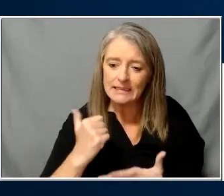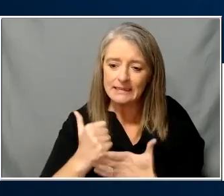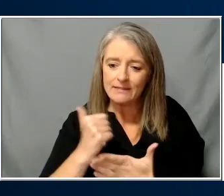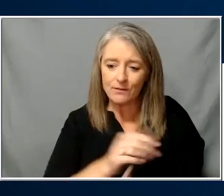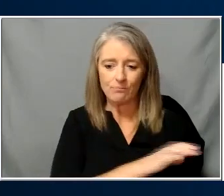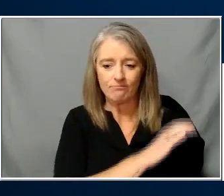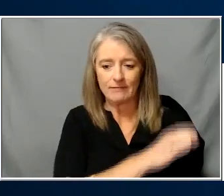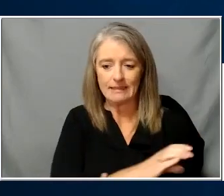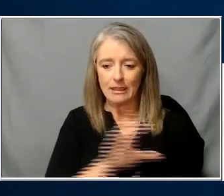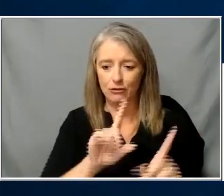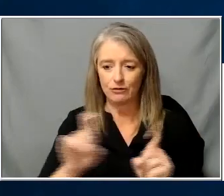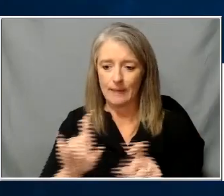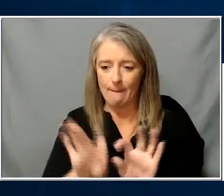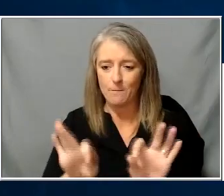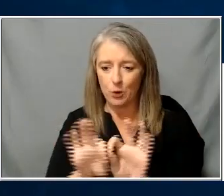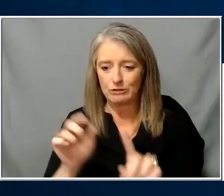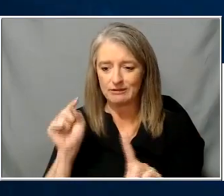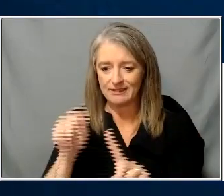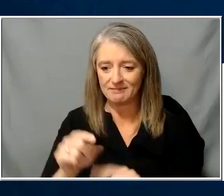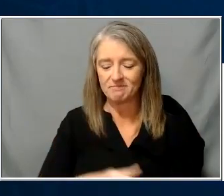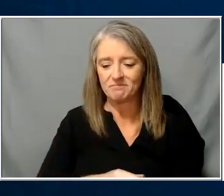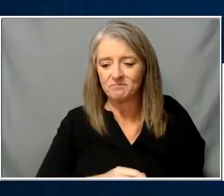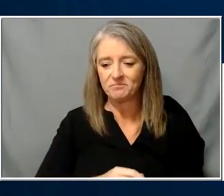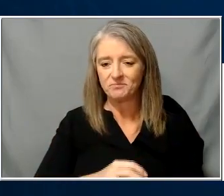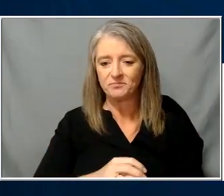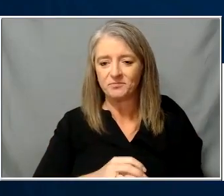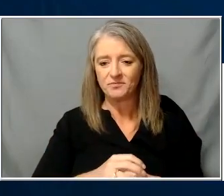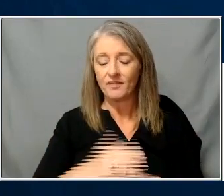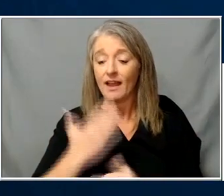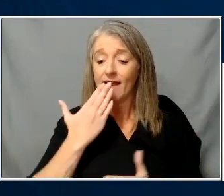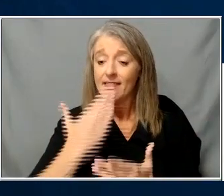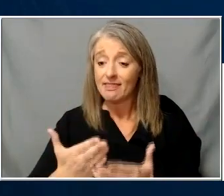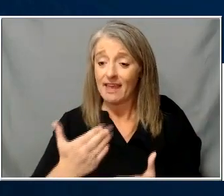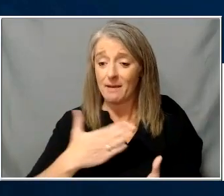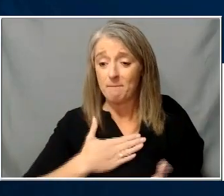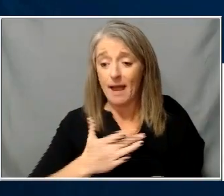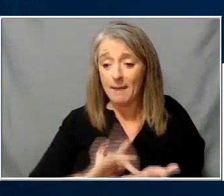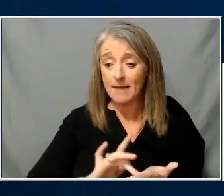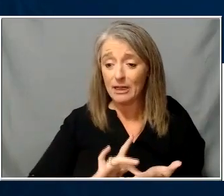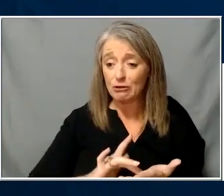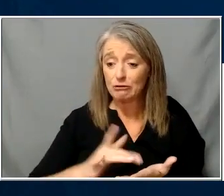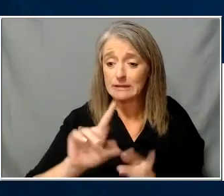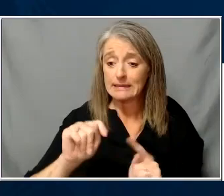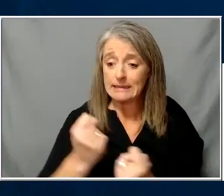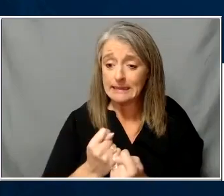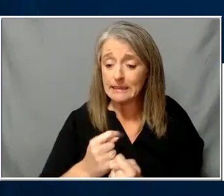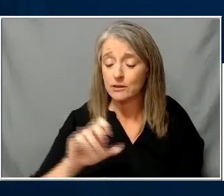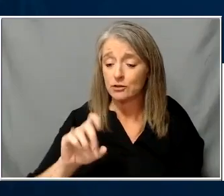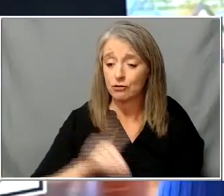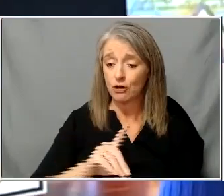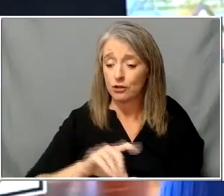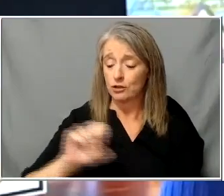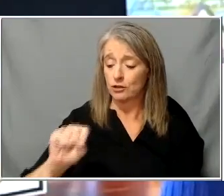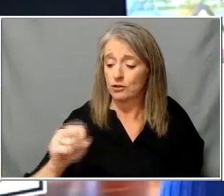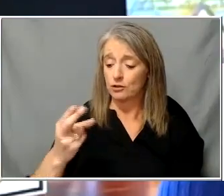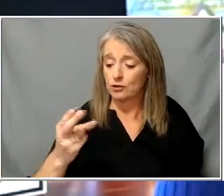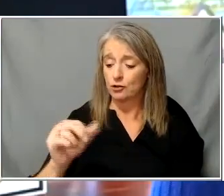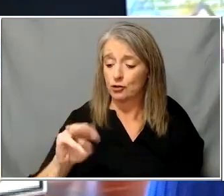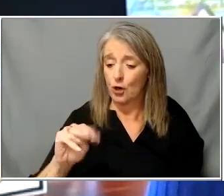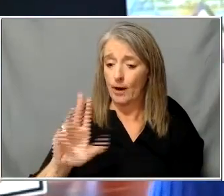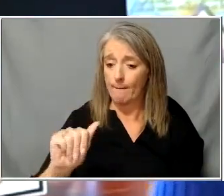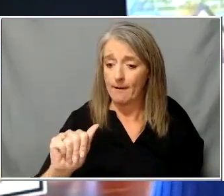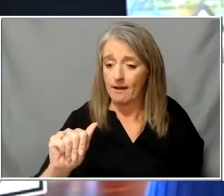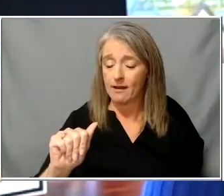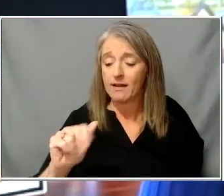trials and the importance of that. Well, I just thank my medical team there, Dr. Sharma and her entire team,